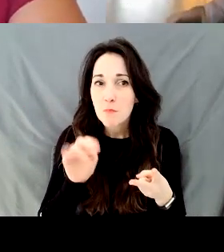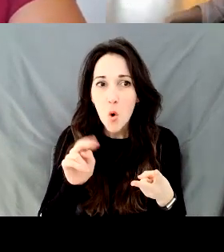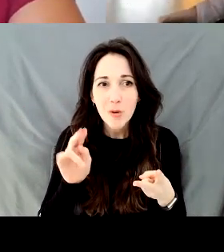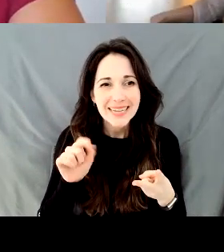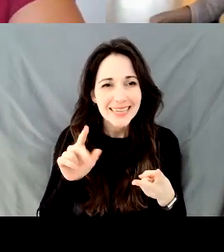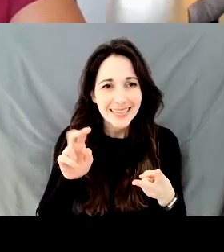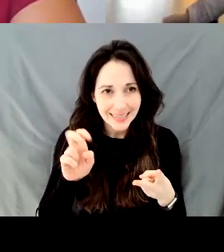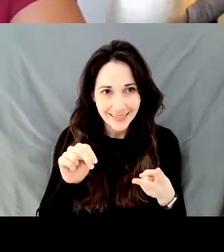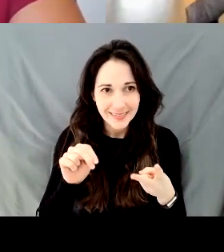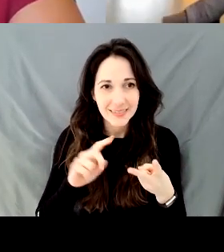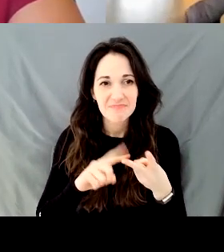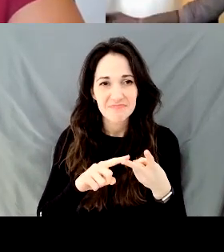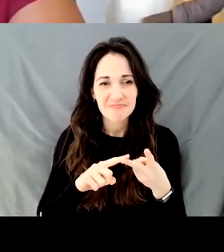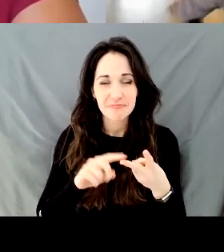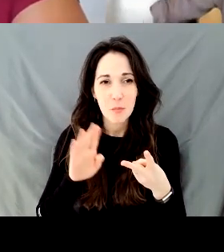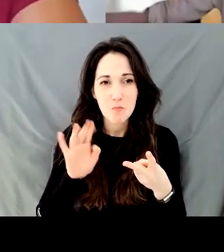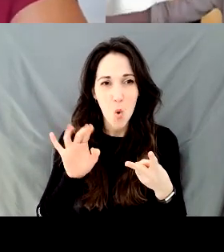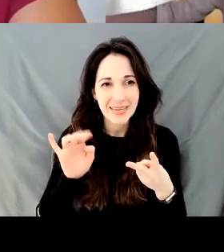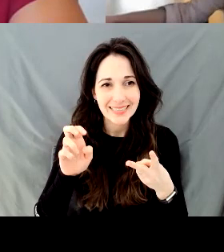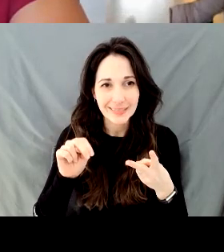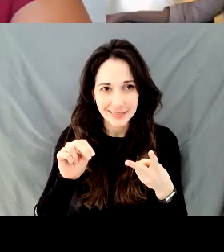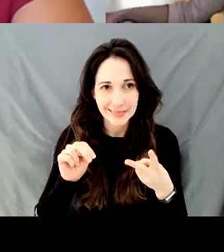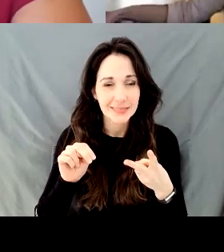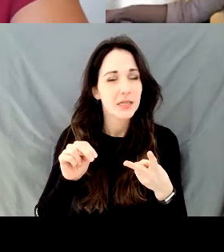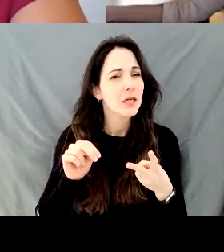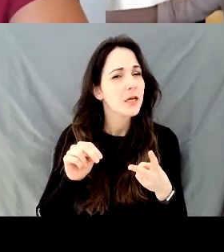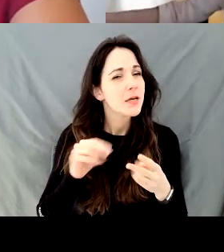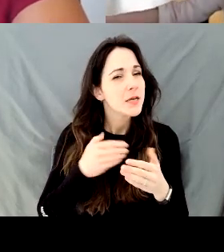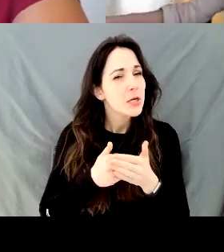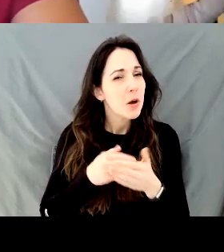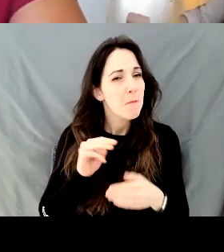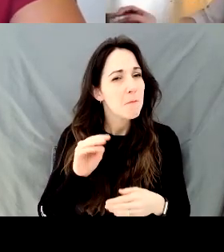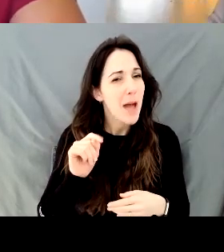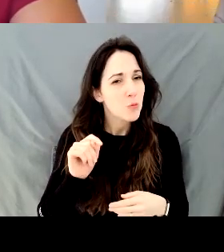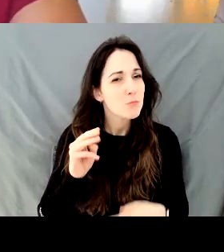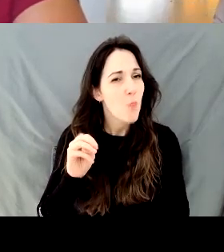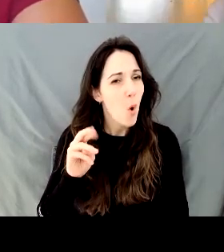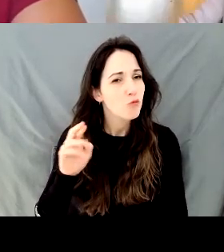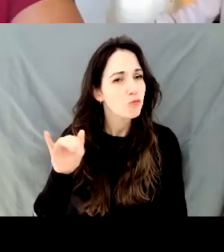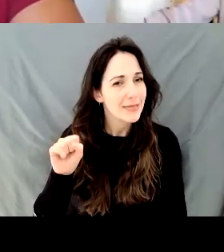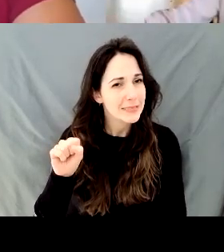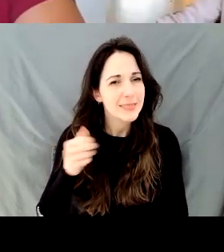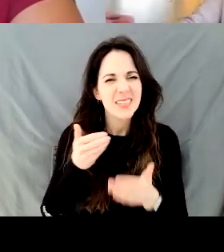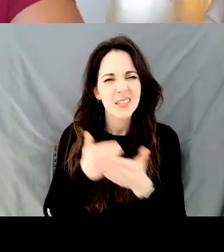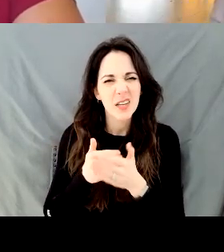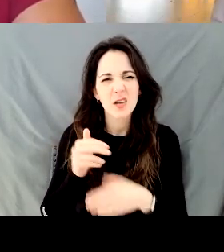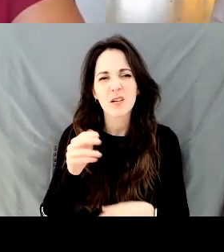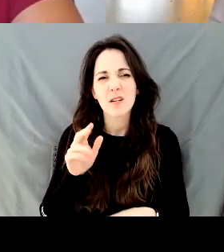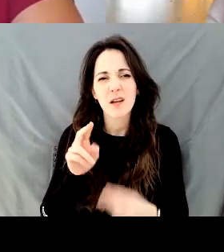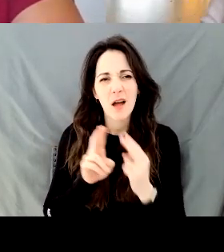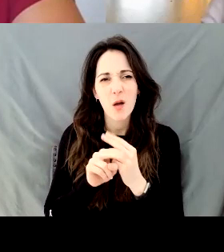it's in Mount Morris, which is down 390, like past